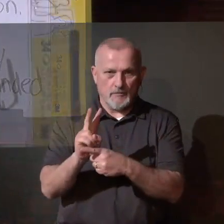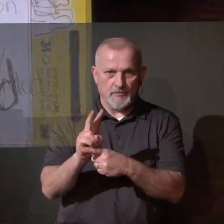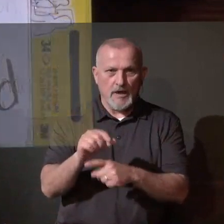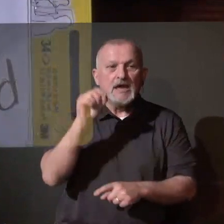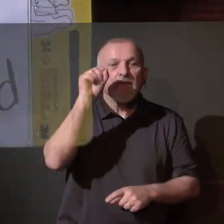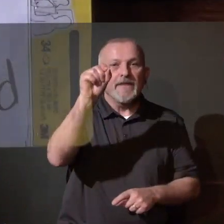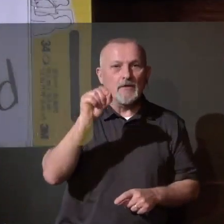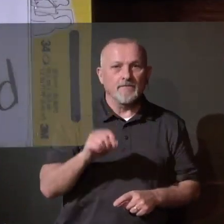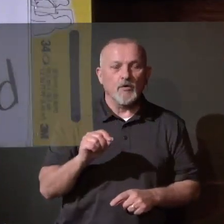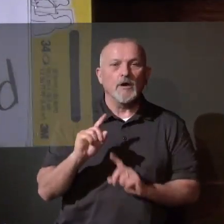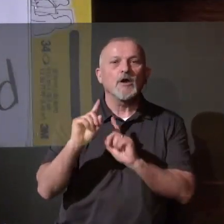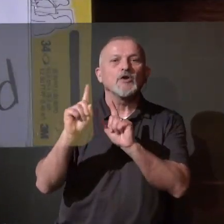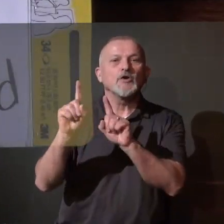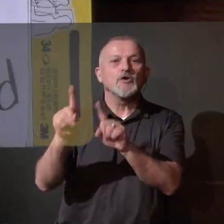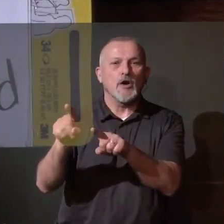Therefore, go